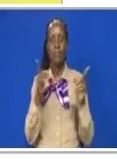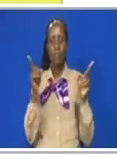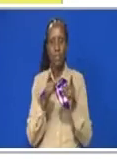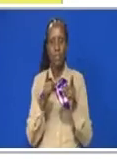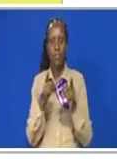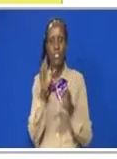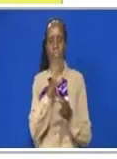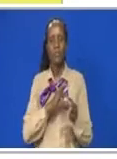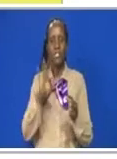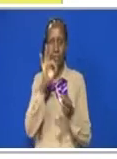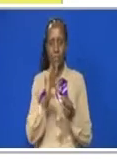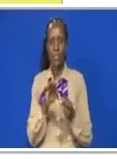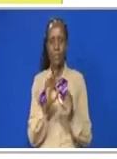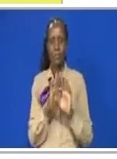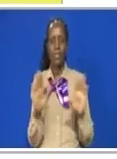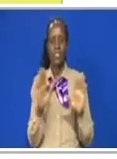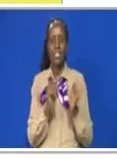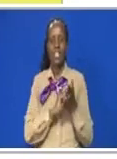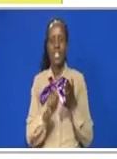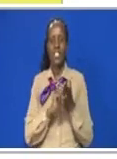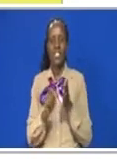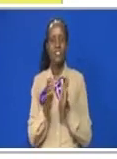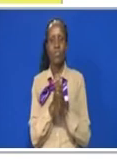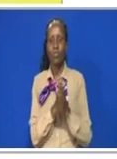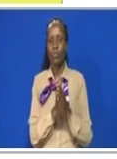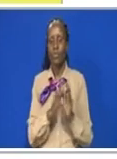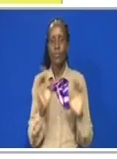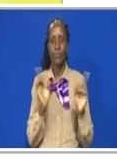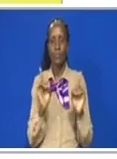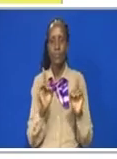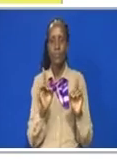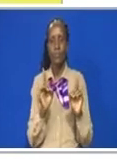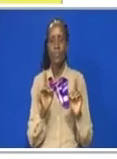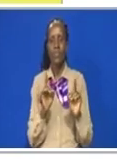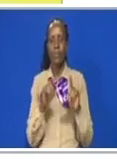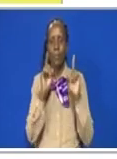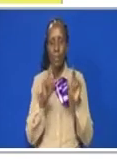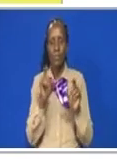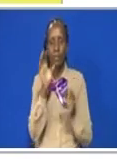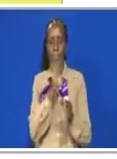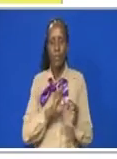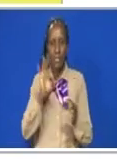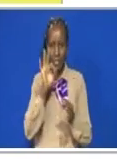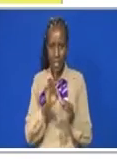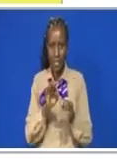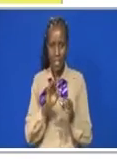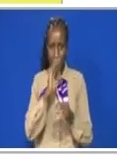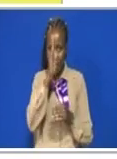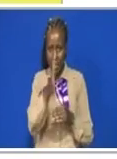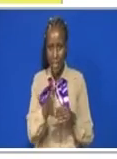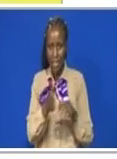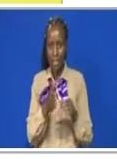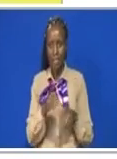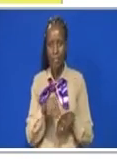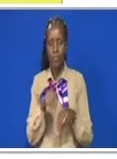statement. Don't write a lot of stuff. Just be very, very precise, straightforward, and to the